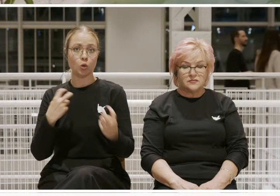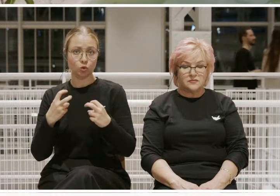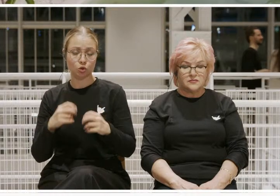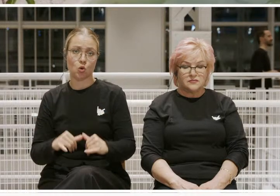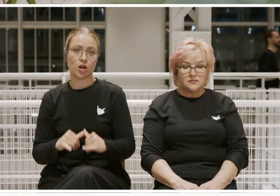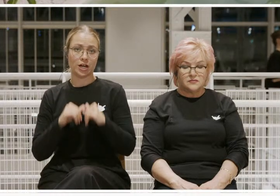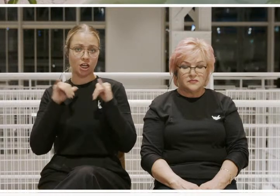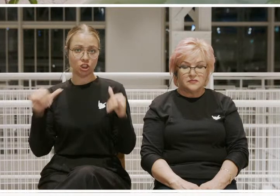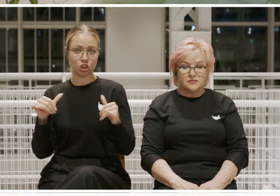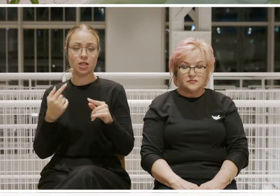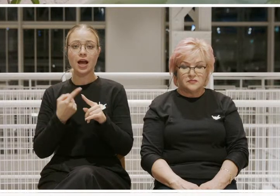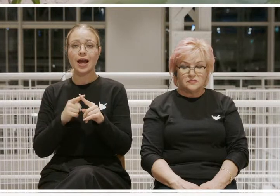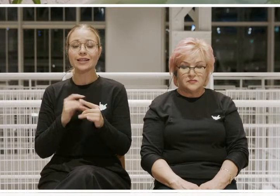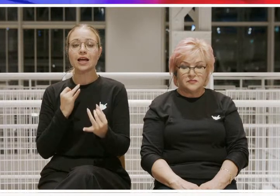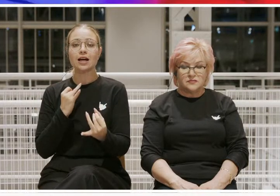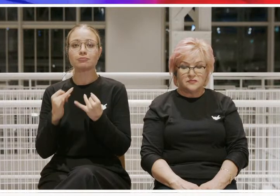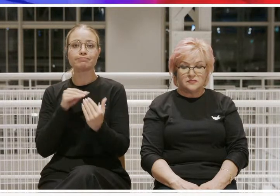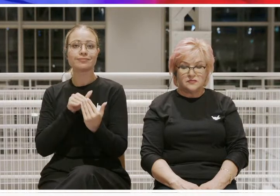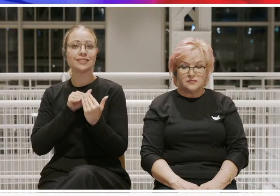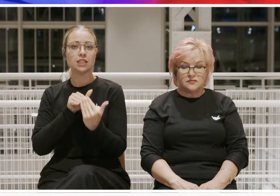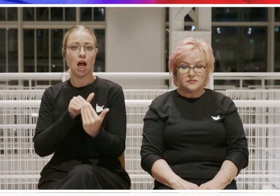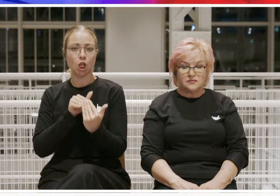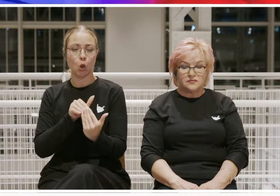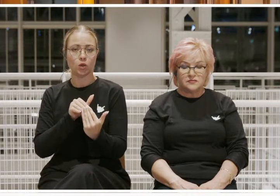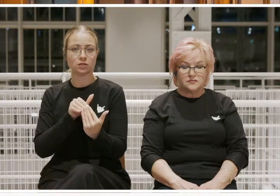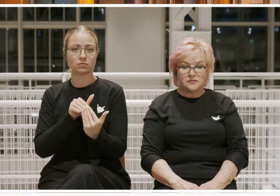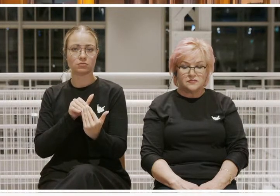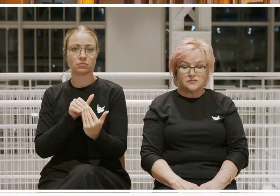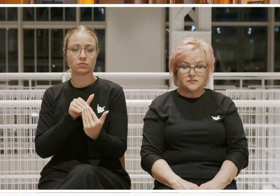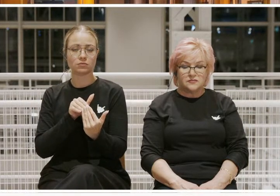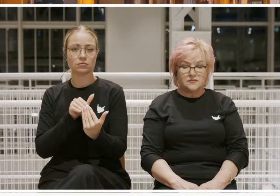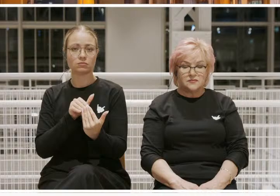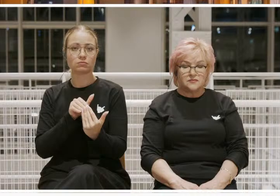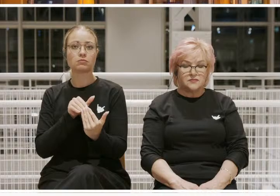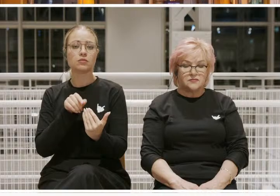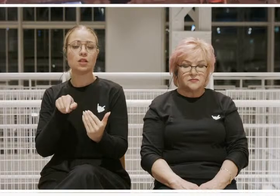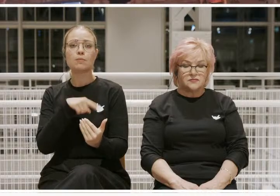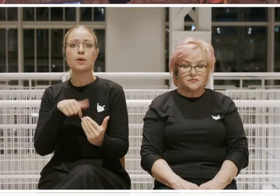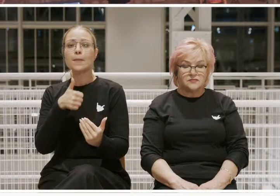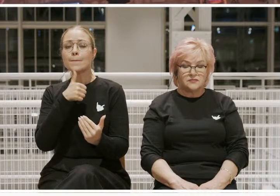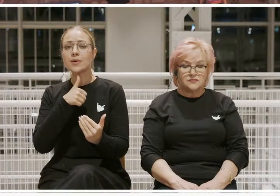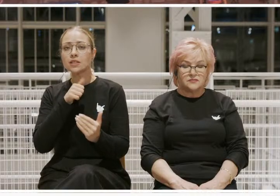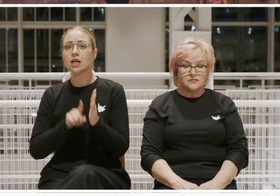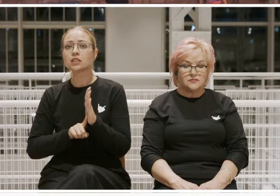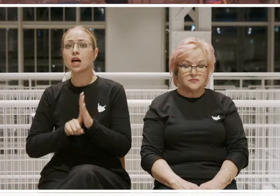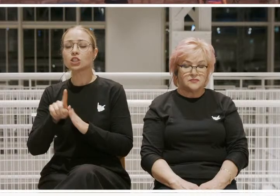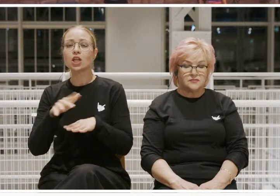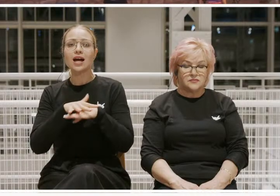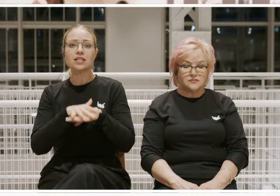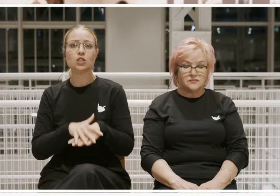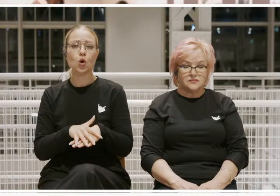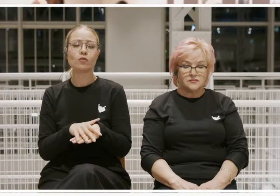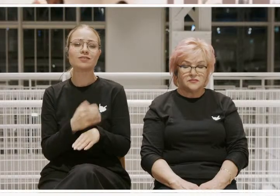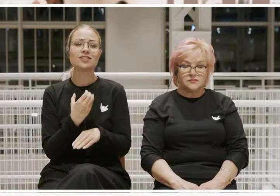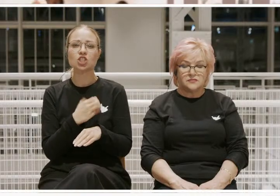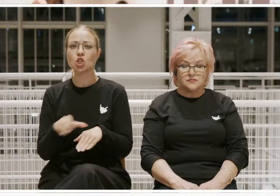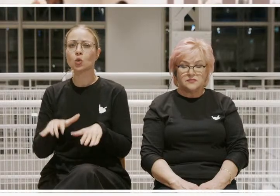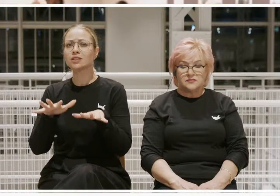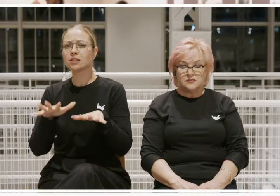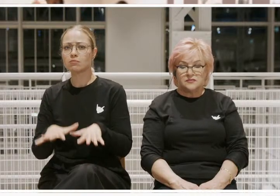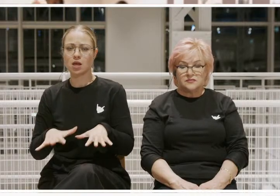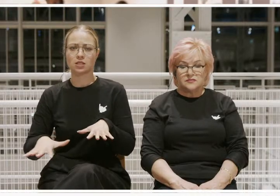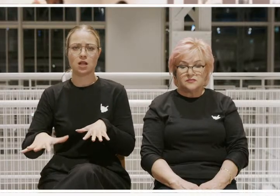other side, we also have quite unusual places where people gather. So a space of trust, which also has been